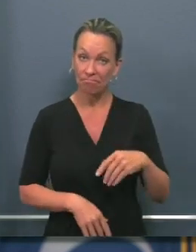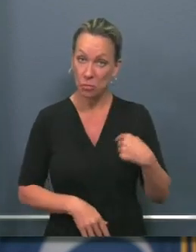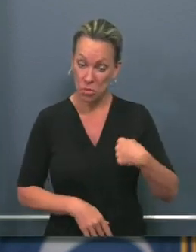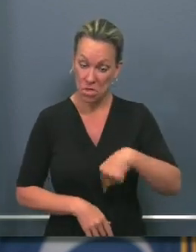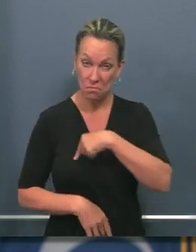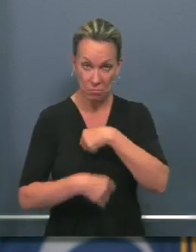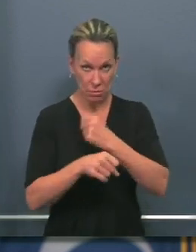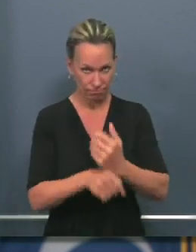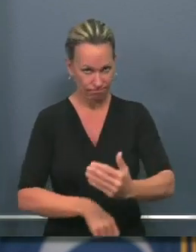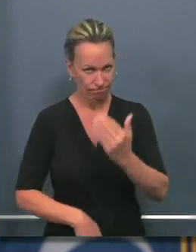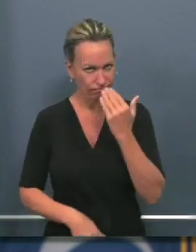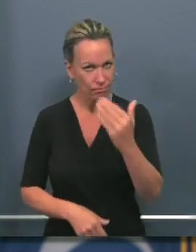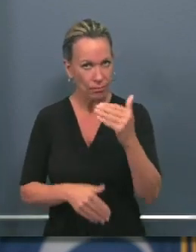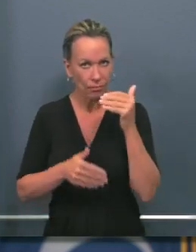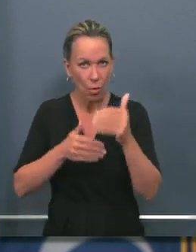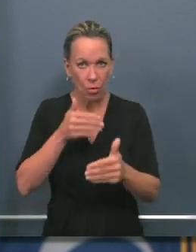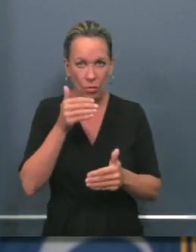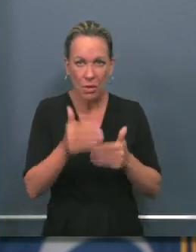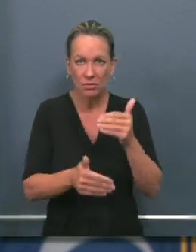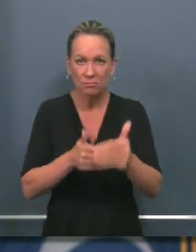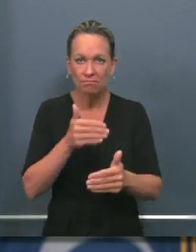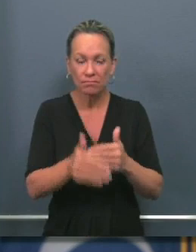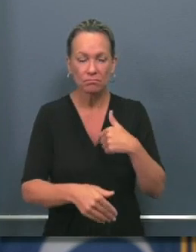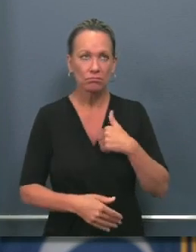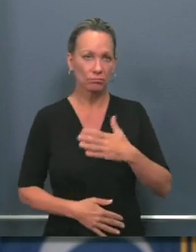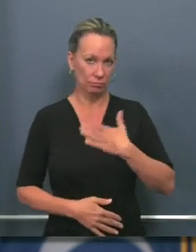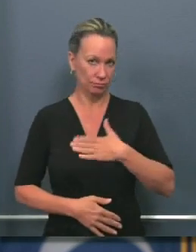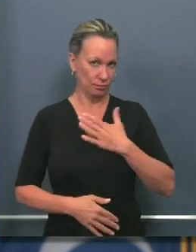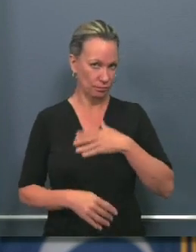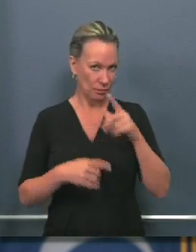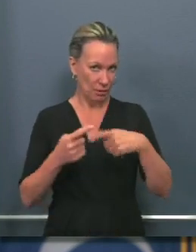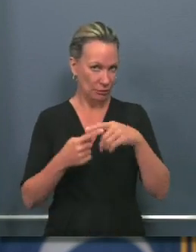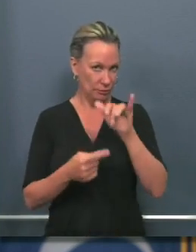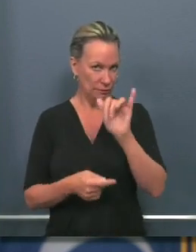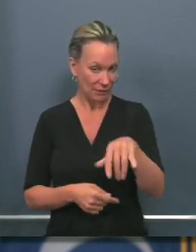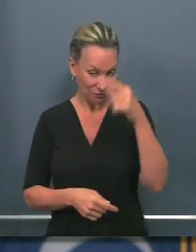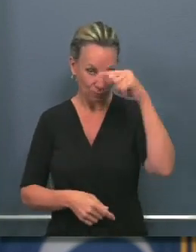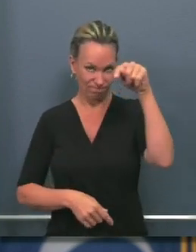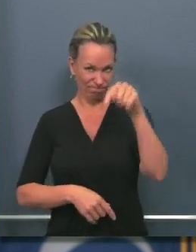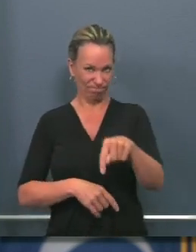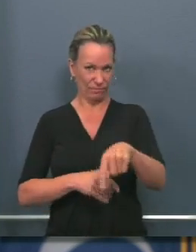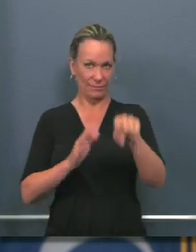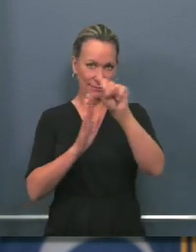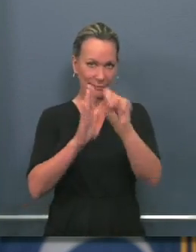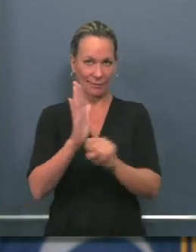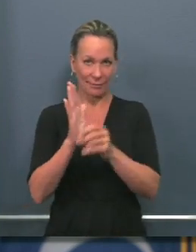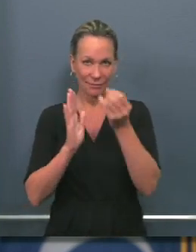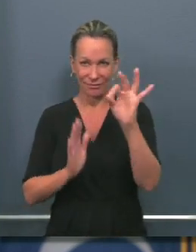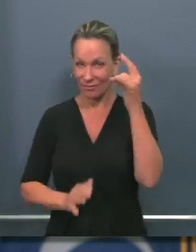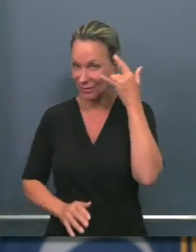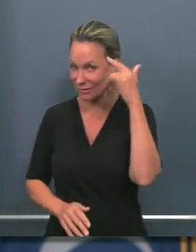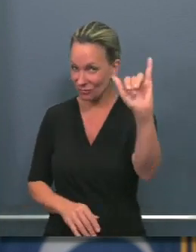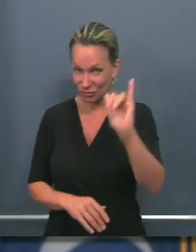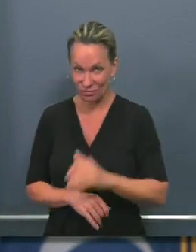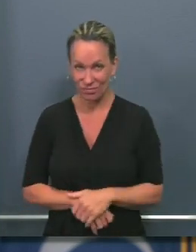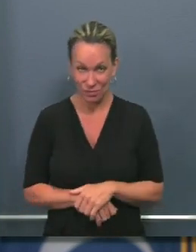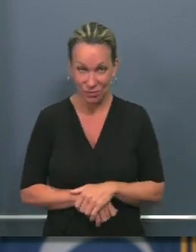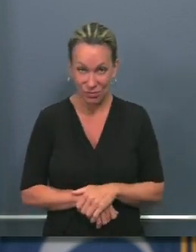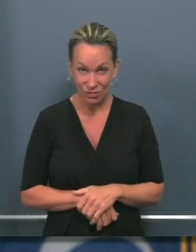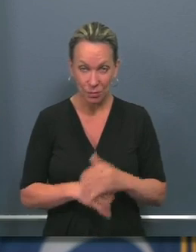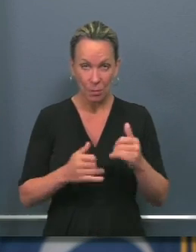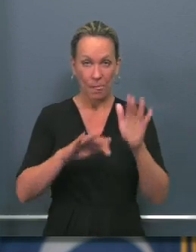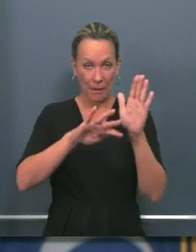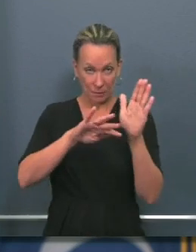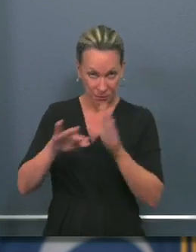statewide modifications to the stay-at-home order. Accordingly, testing has really taken off. We made firm commitments about